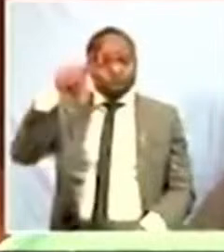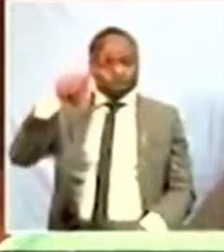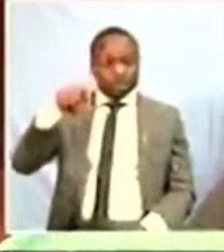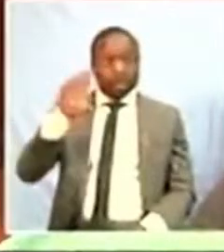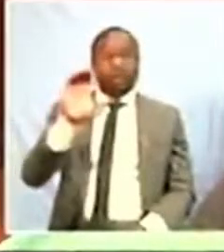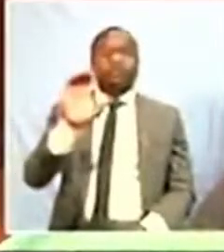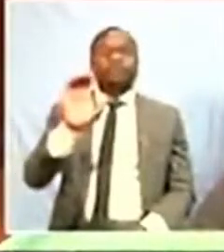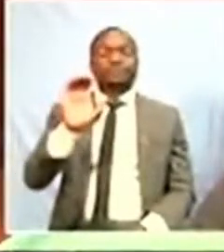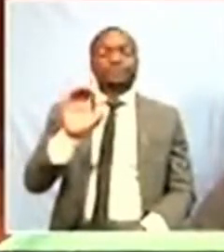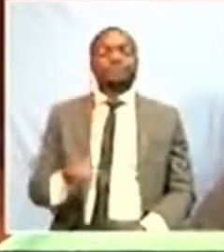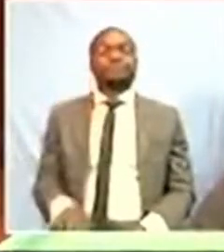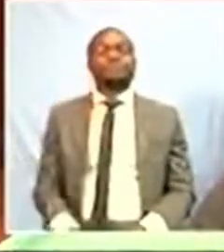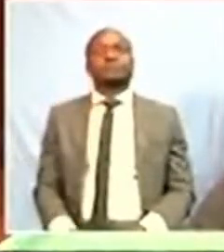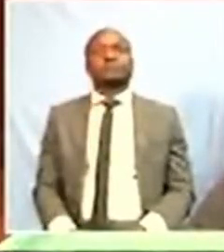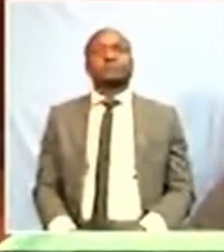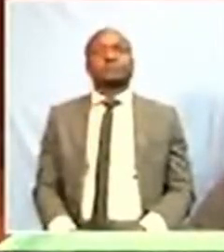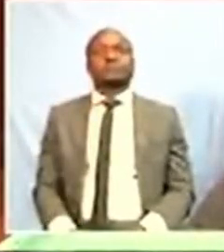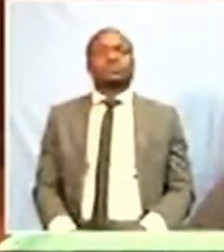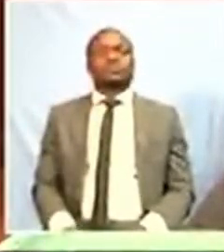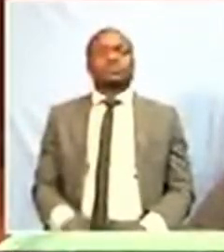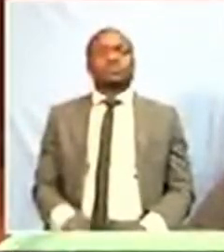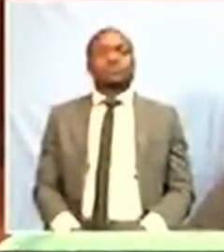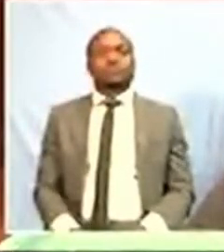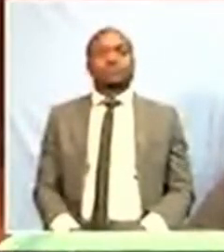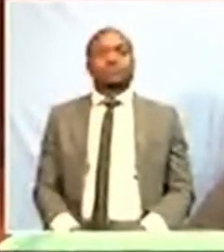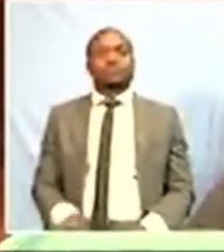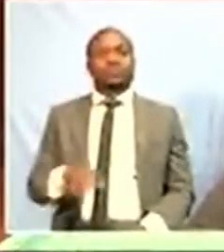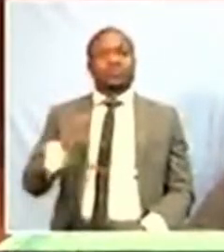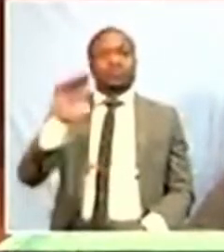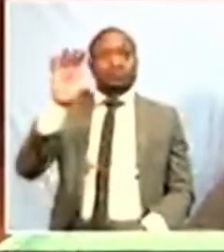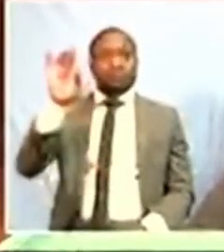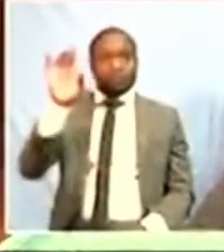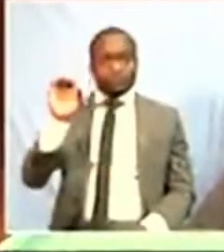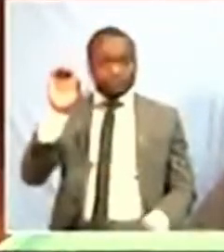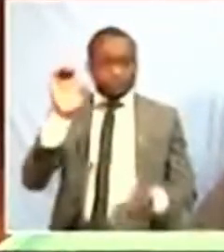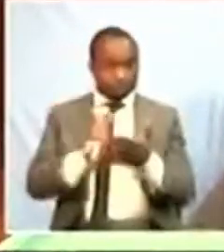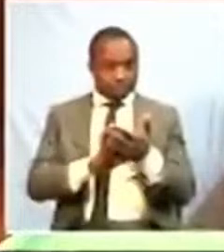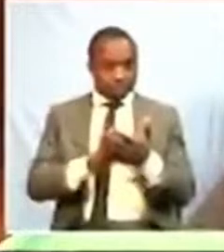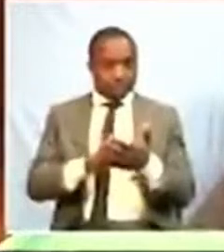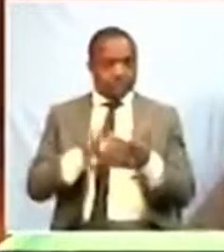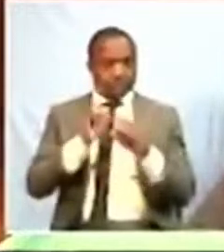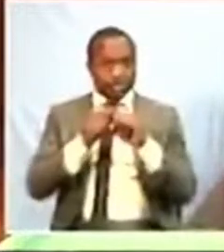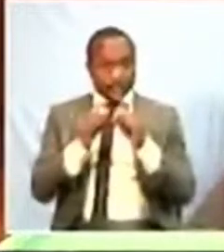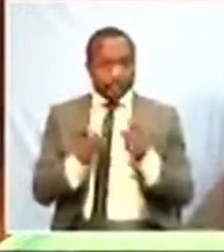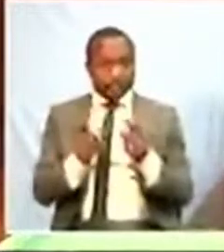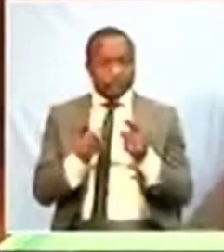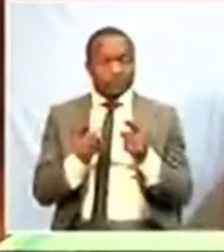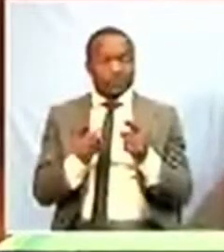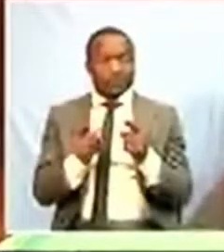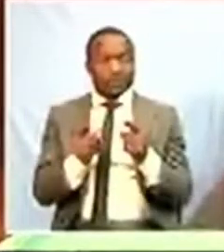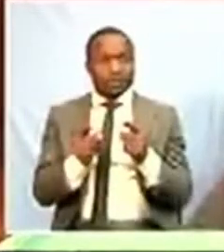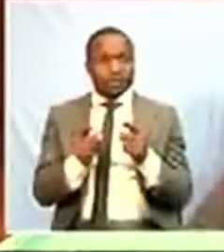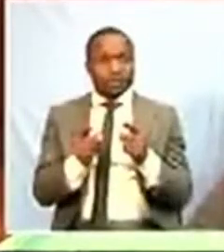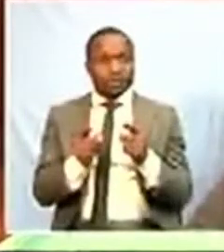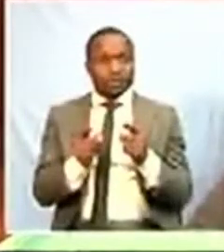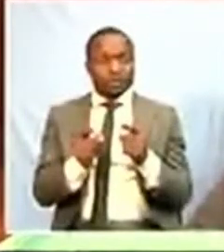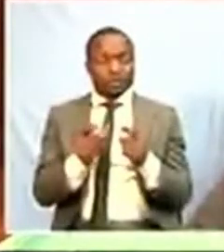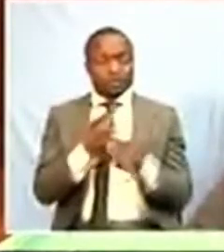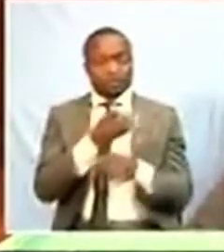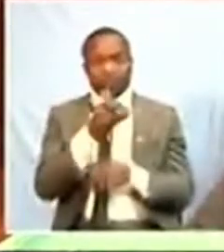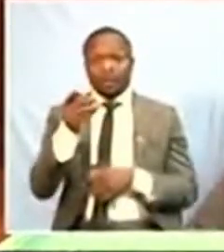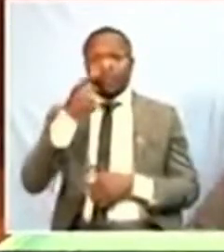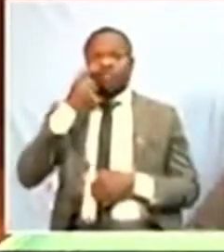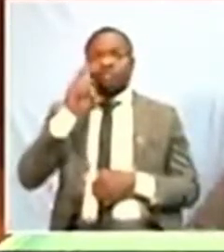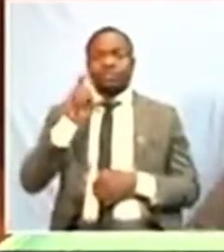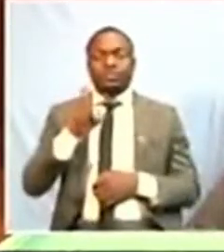correctly noted it was for 80,000. But then there was a garnish order from